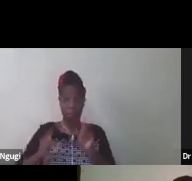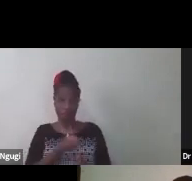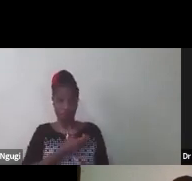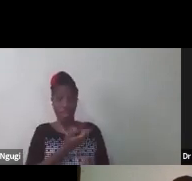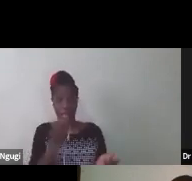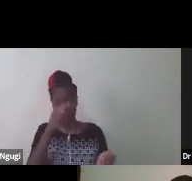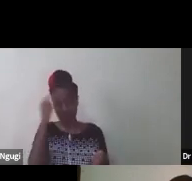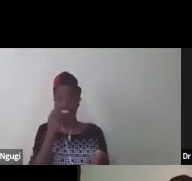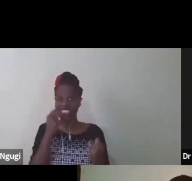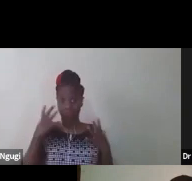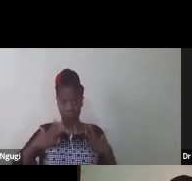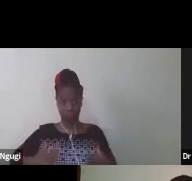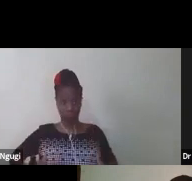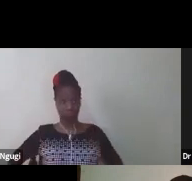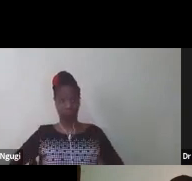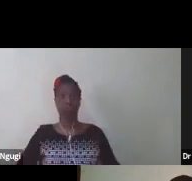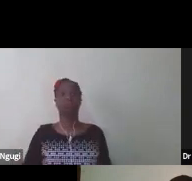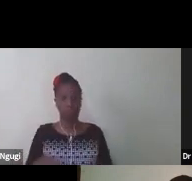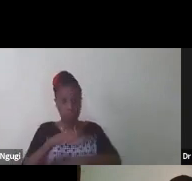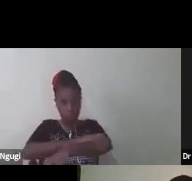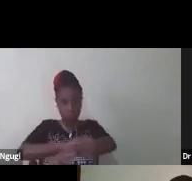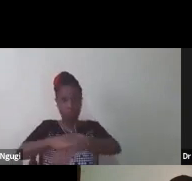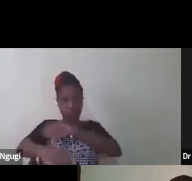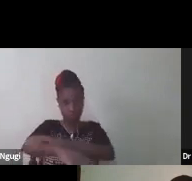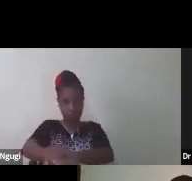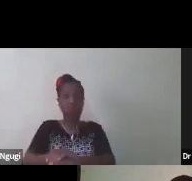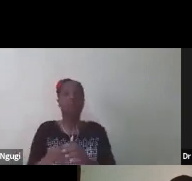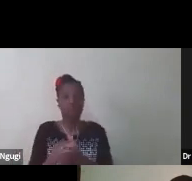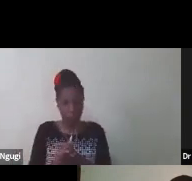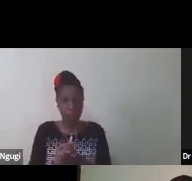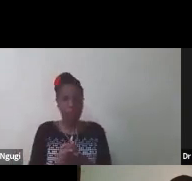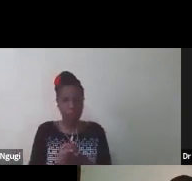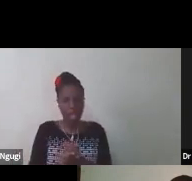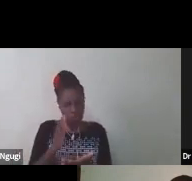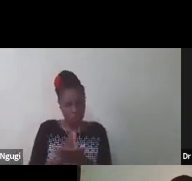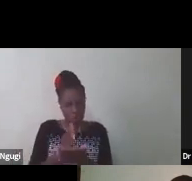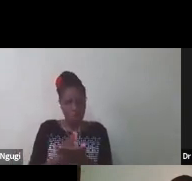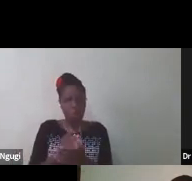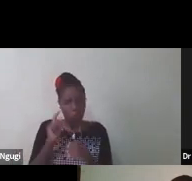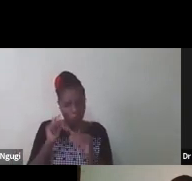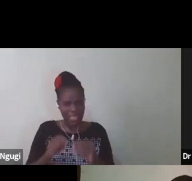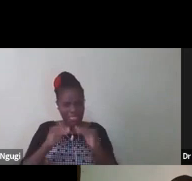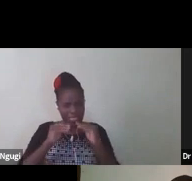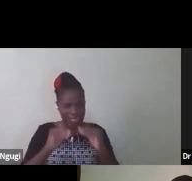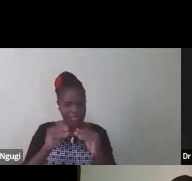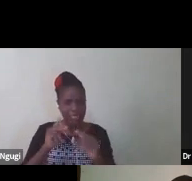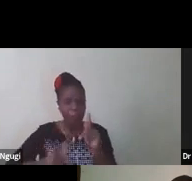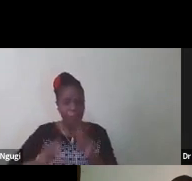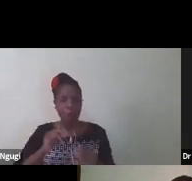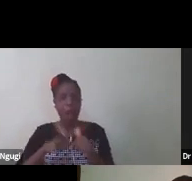Yeah, that's very true, and we must, I know also we must educate people more on the facts about coronavirus,